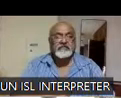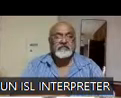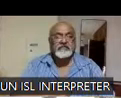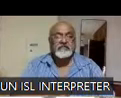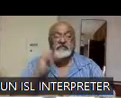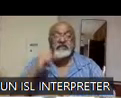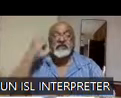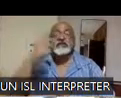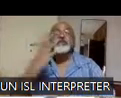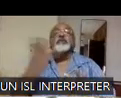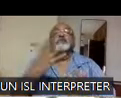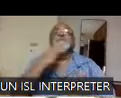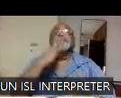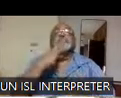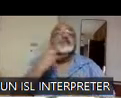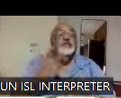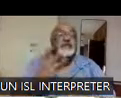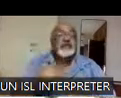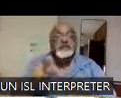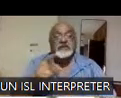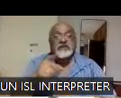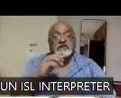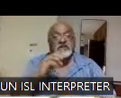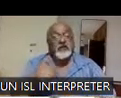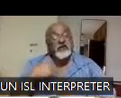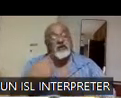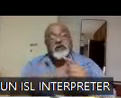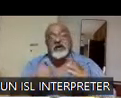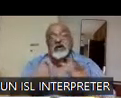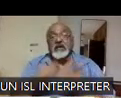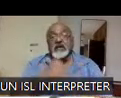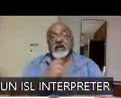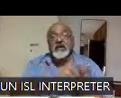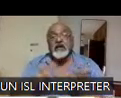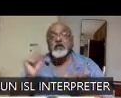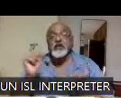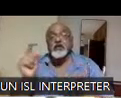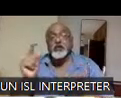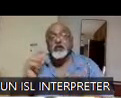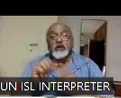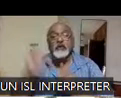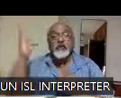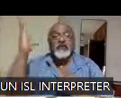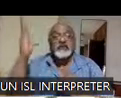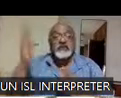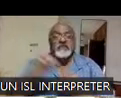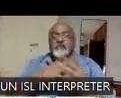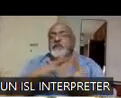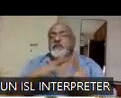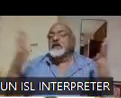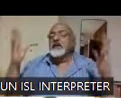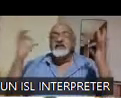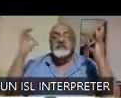speaking. But she was there with Igno, a professor. She has brought about some